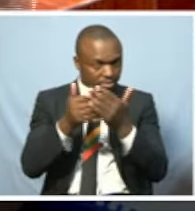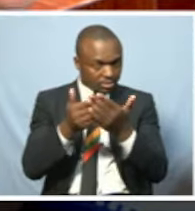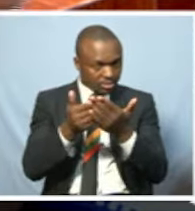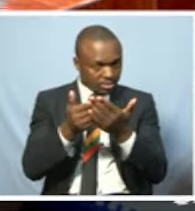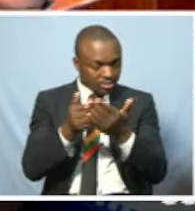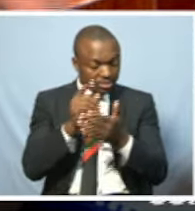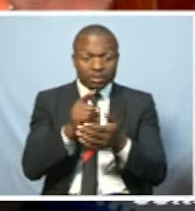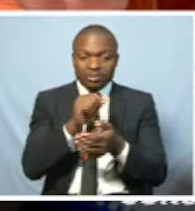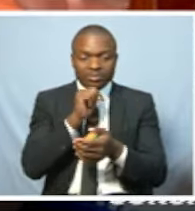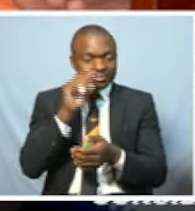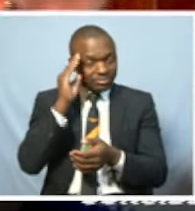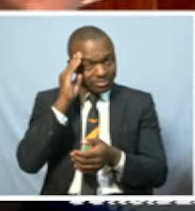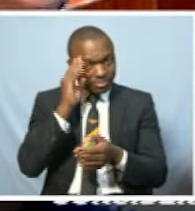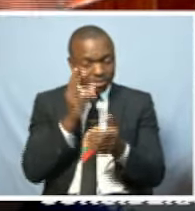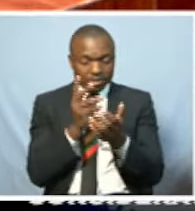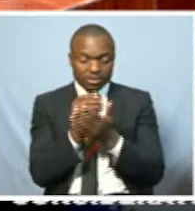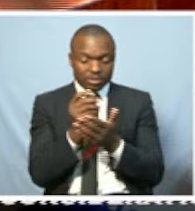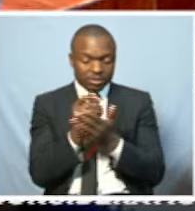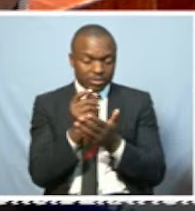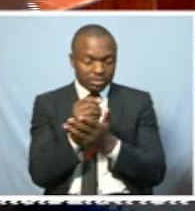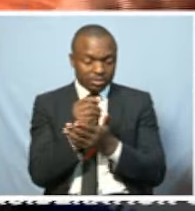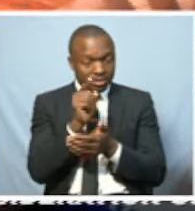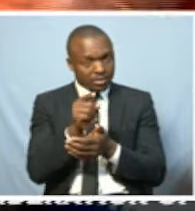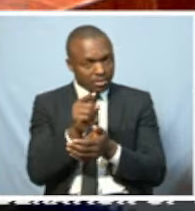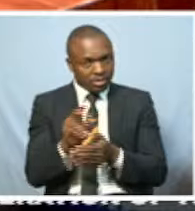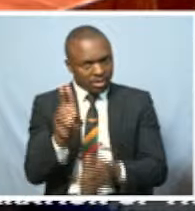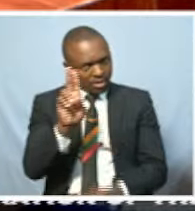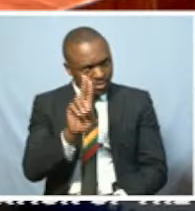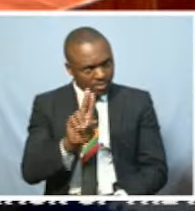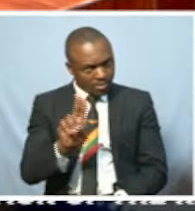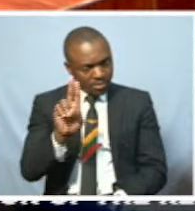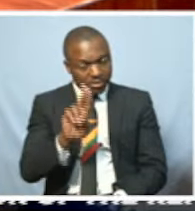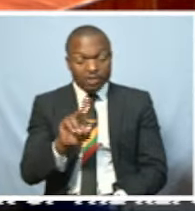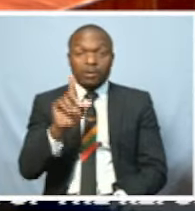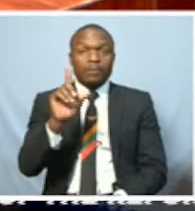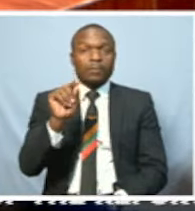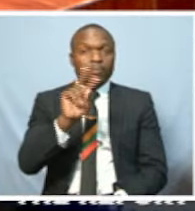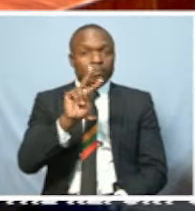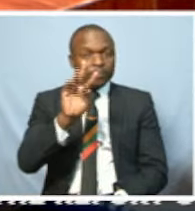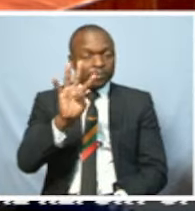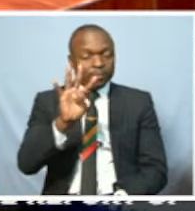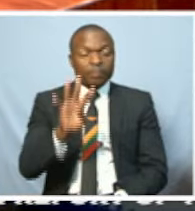you don't know that the funding that you have been using is actually for 2024?